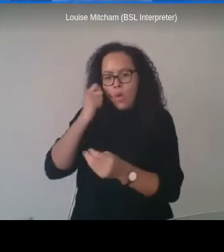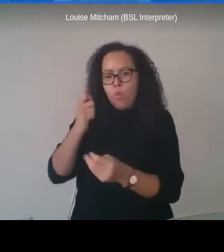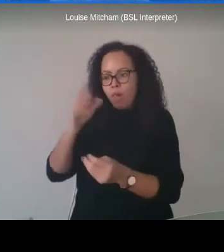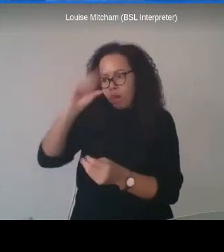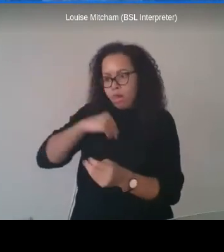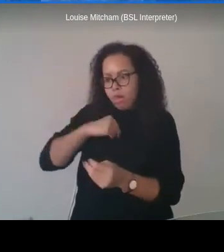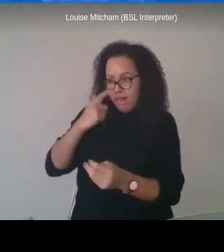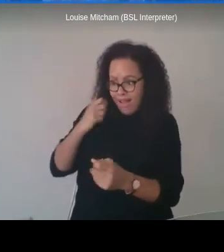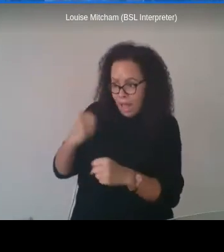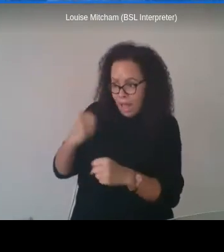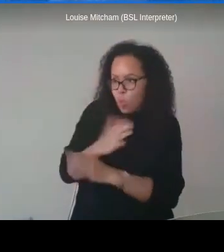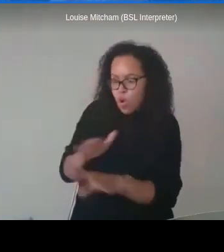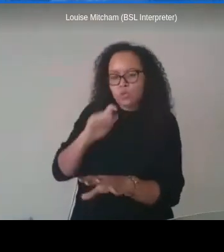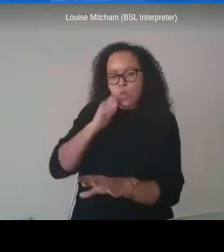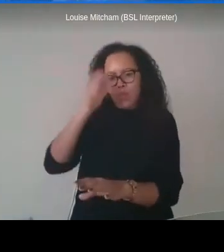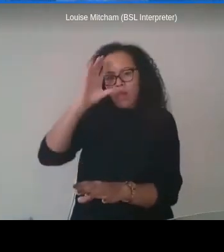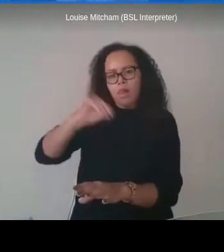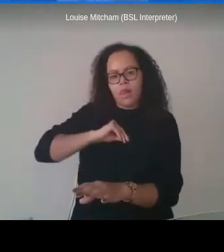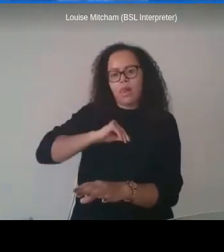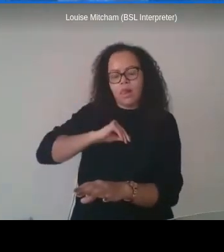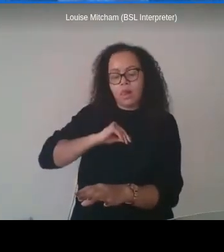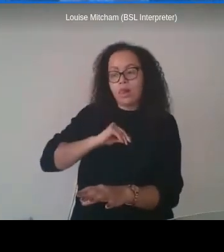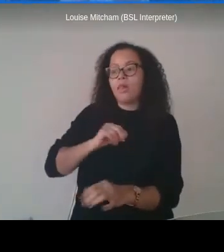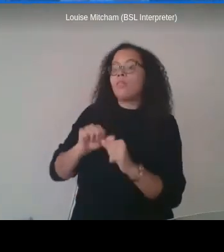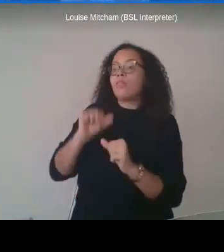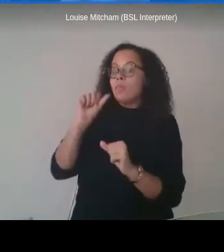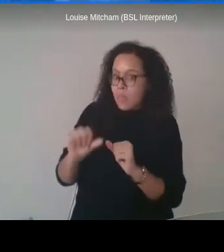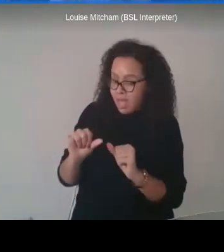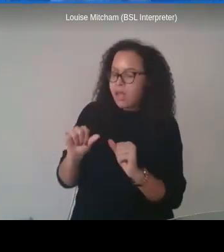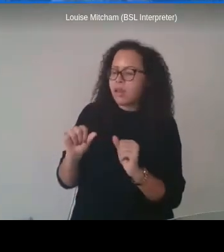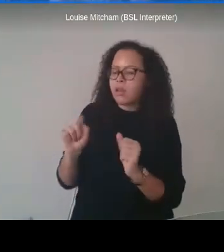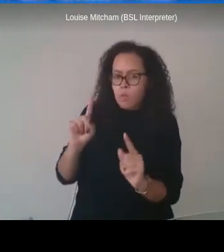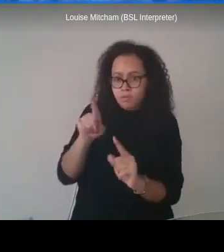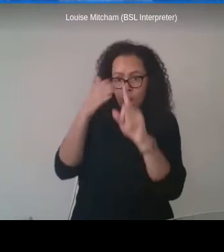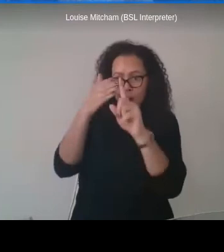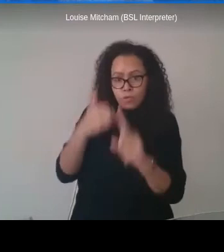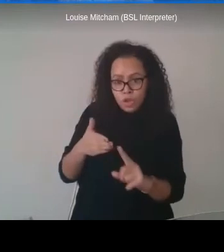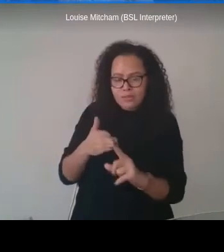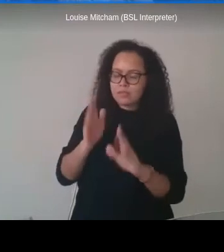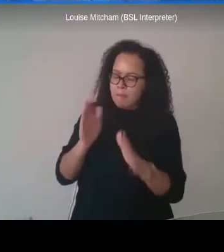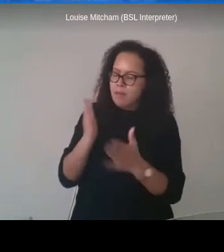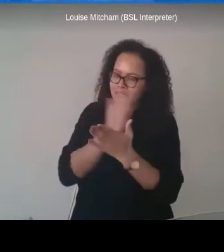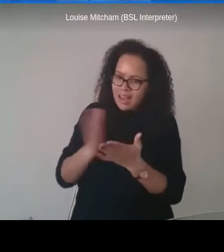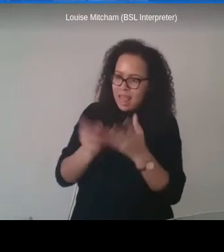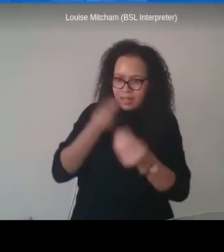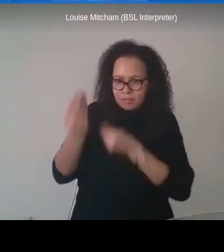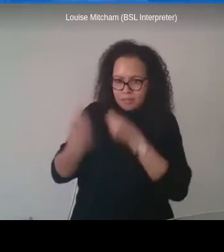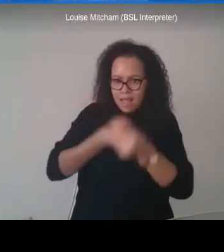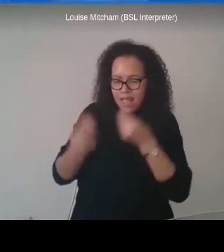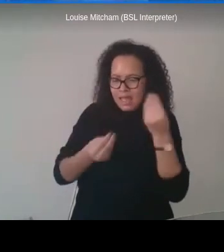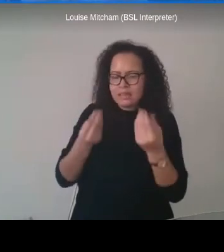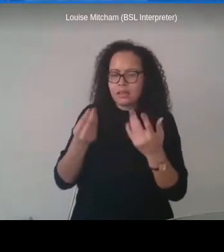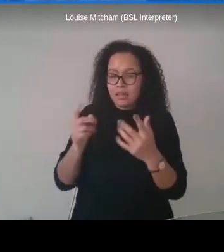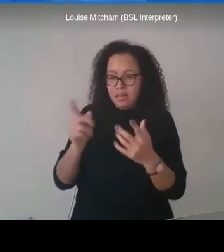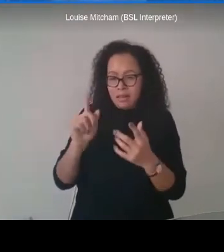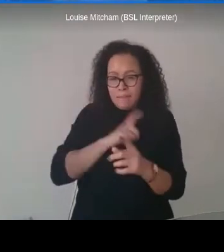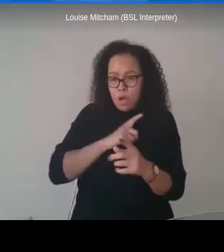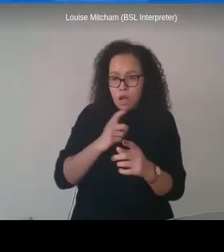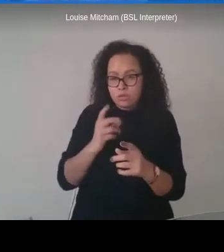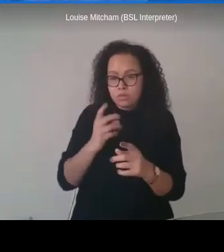And then you need to completely communicate those objectives to everybody that is at some point going to touch